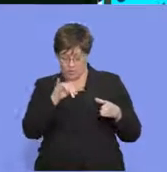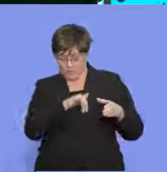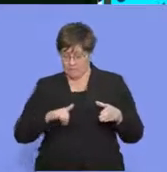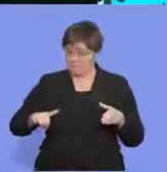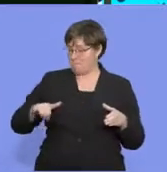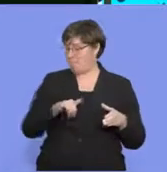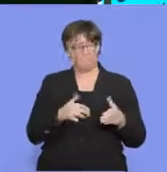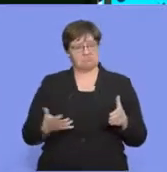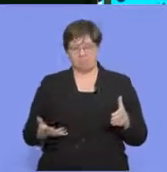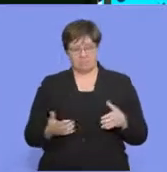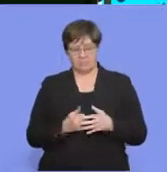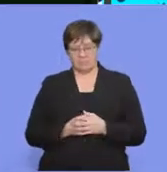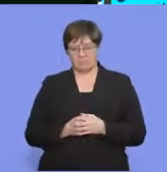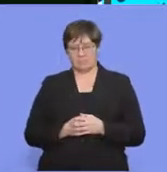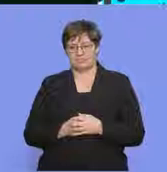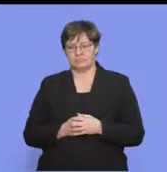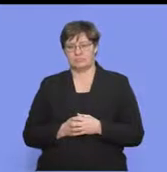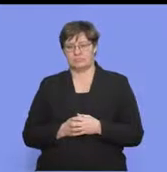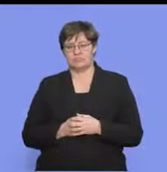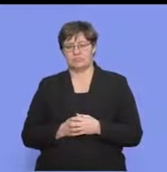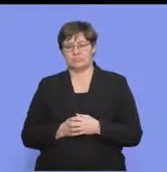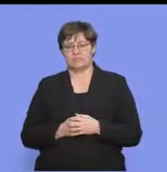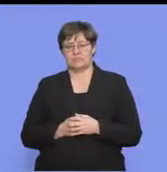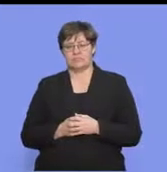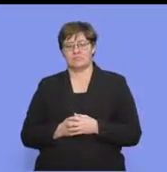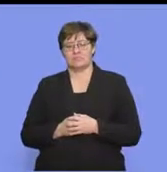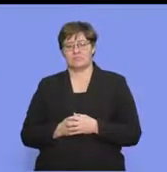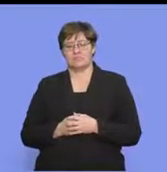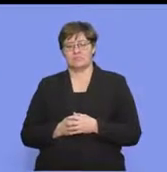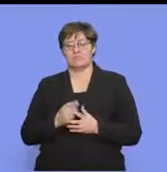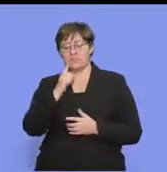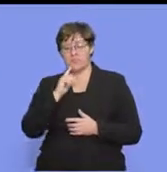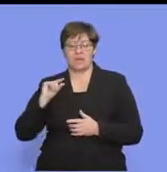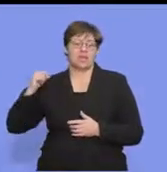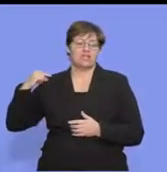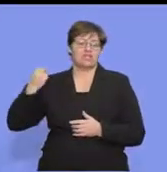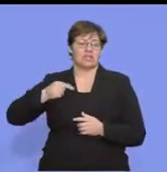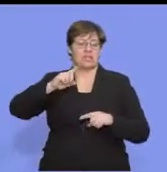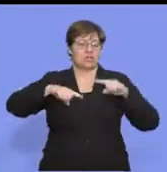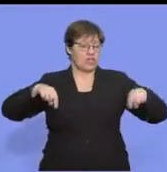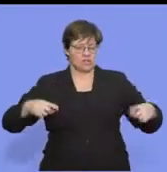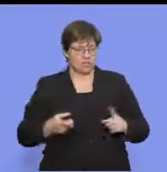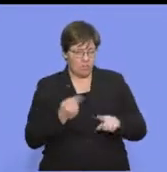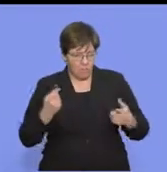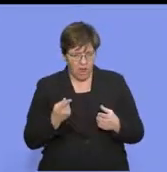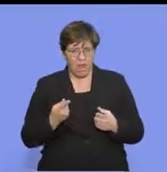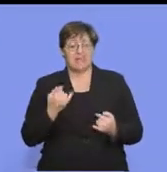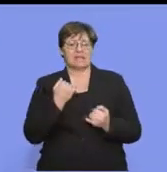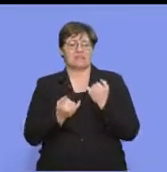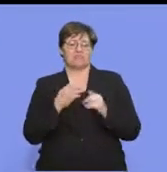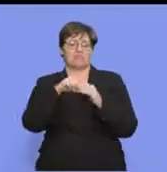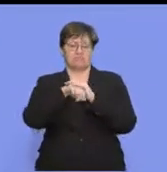exactly the same. Okay, and we also learned, we know where genetic variation comes. It comes with sexual